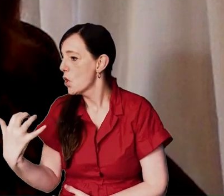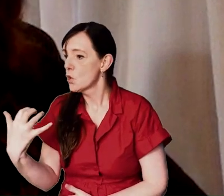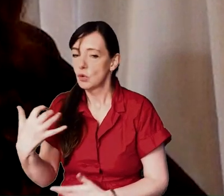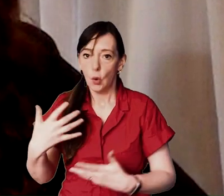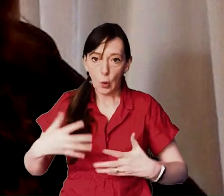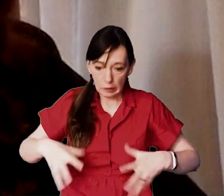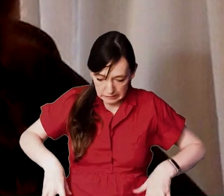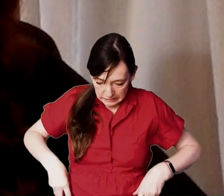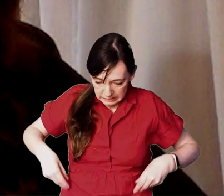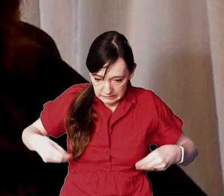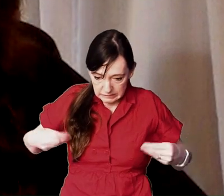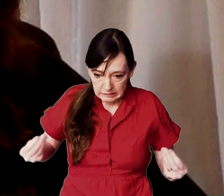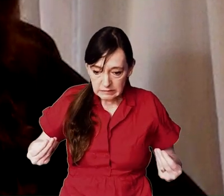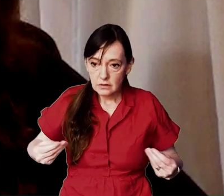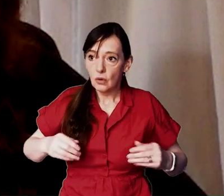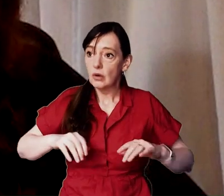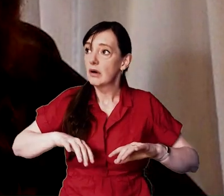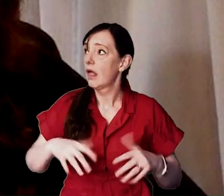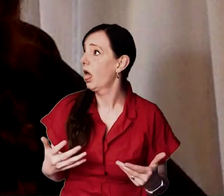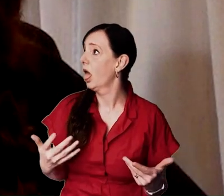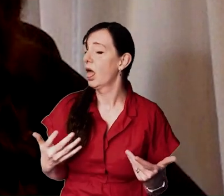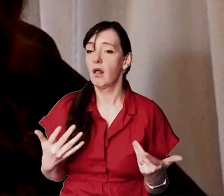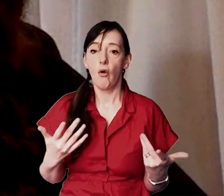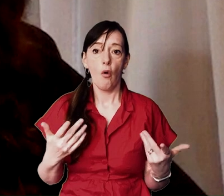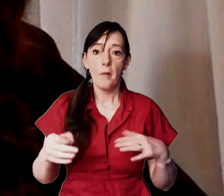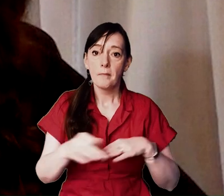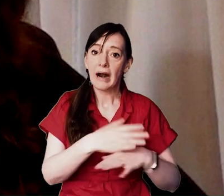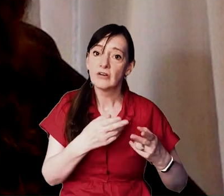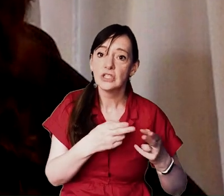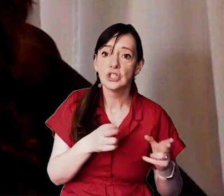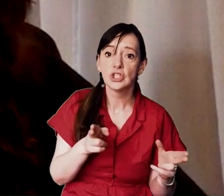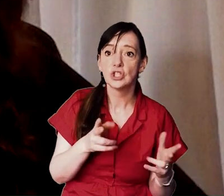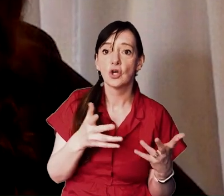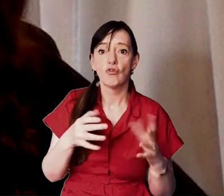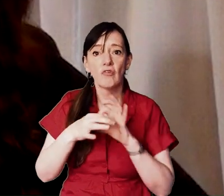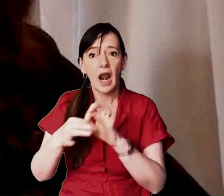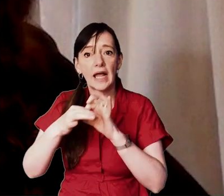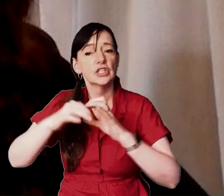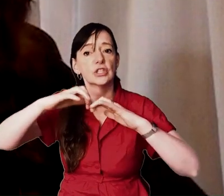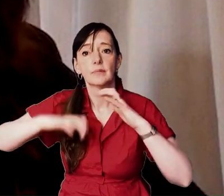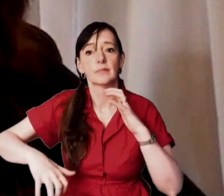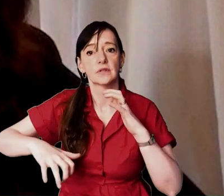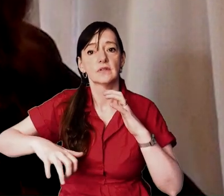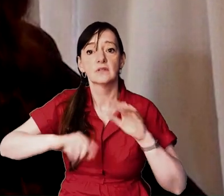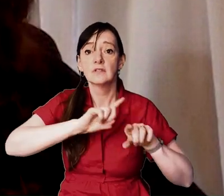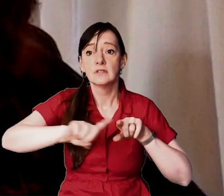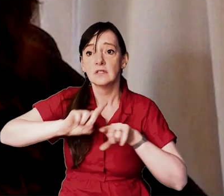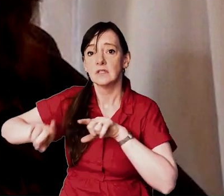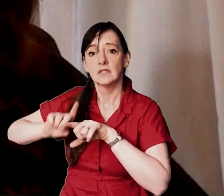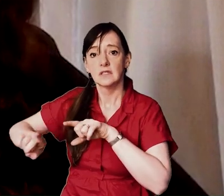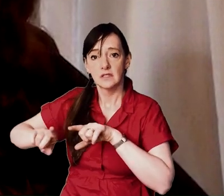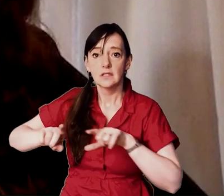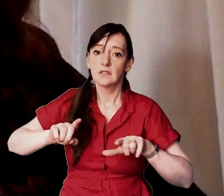when we face financial ruin despair ruined marriages and relationships he is the lover of our